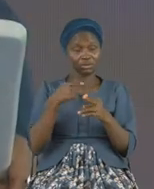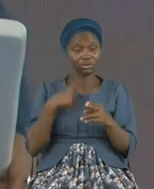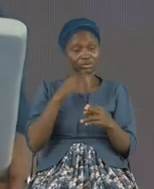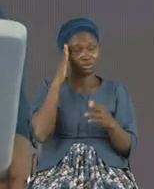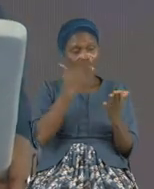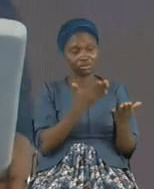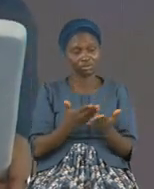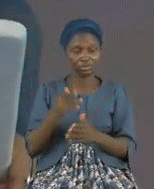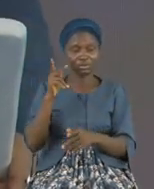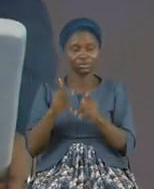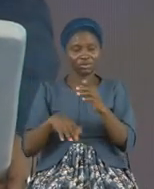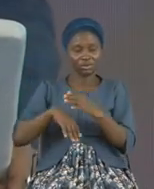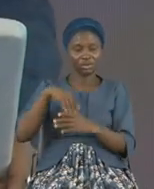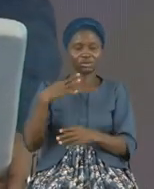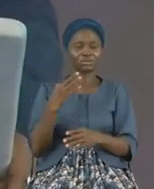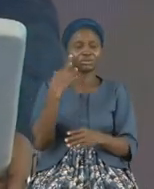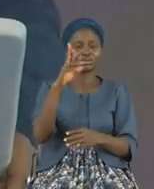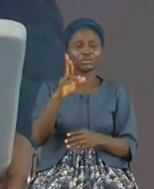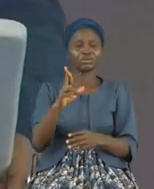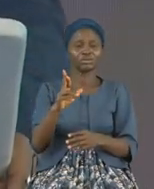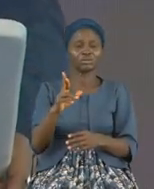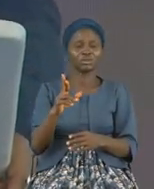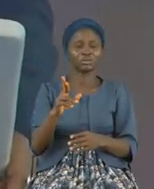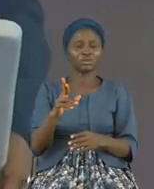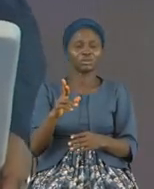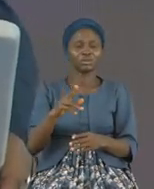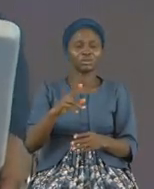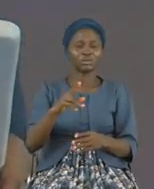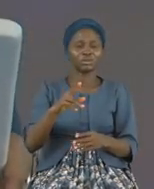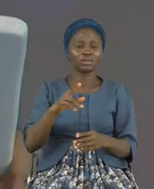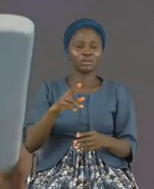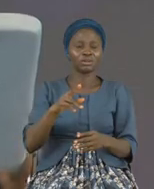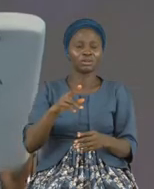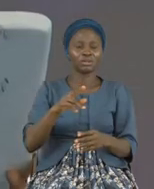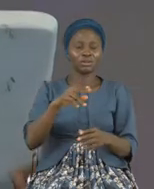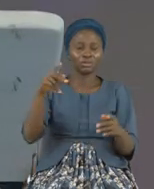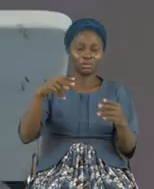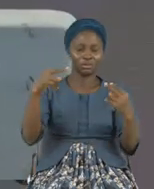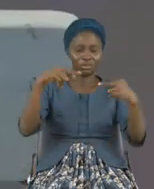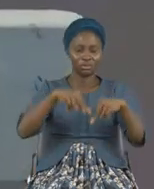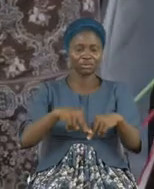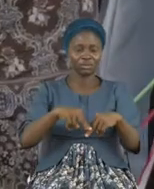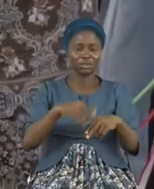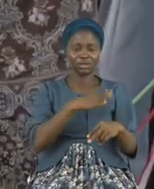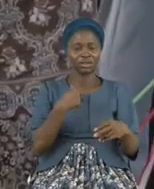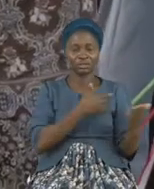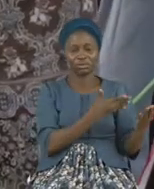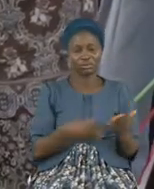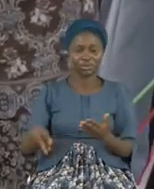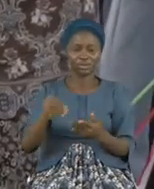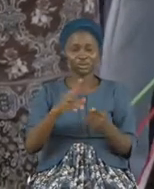out of their dungeon and bring them to the peak of the mountaintop in Jesus' name.